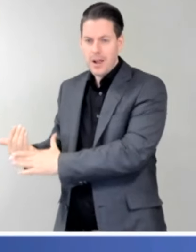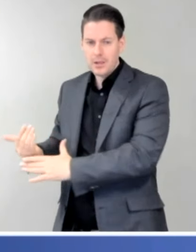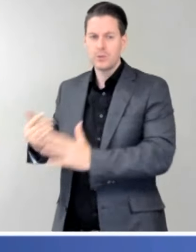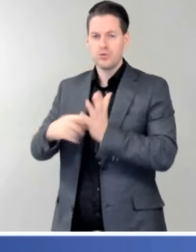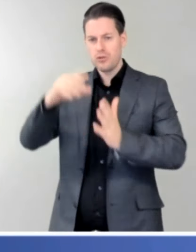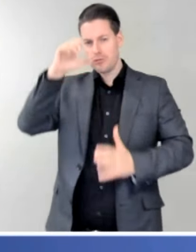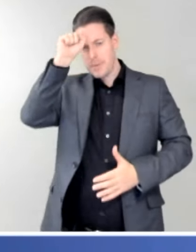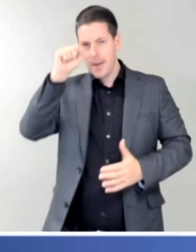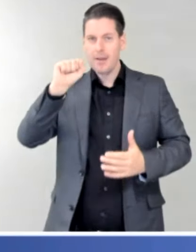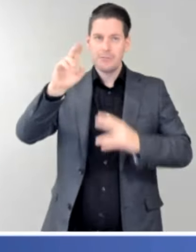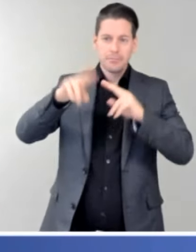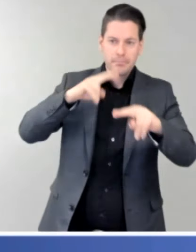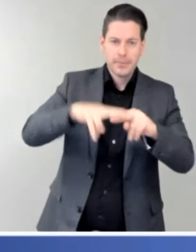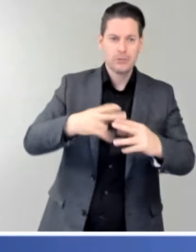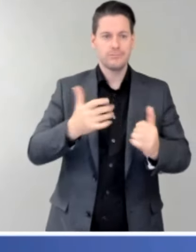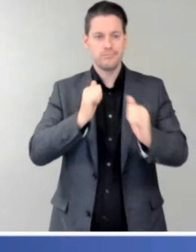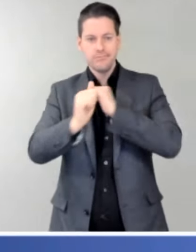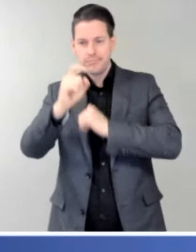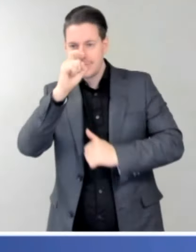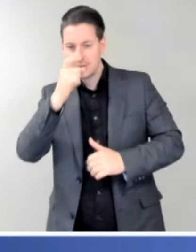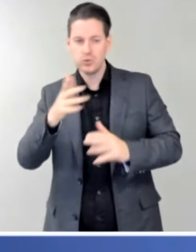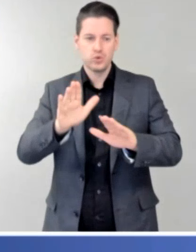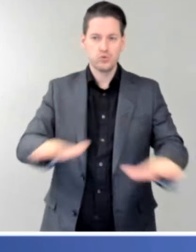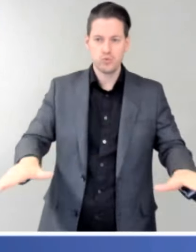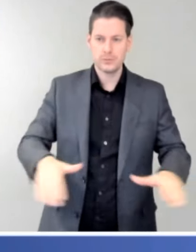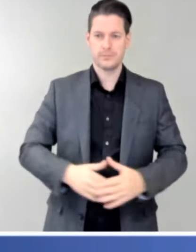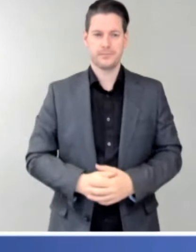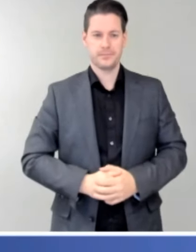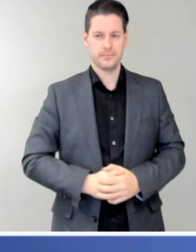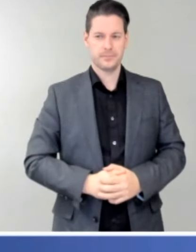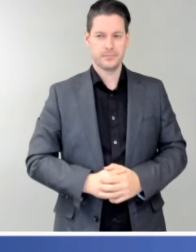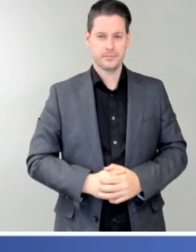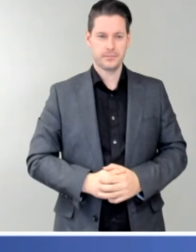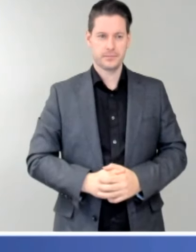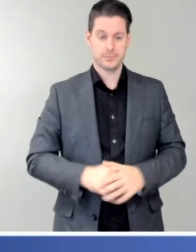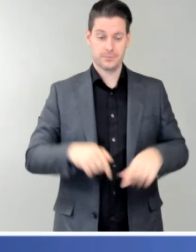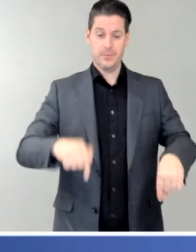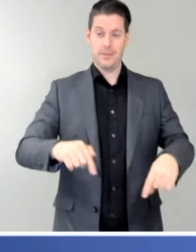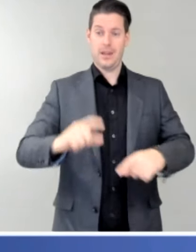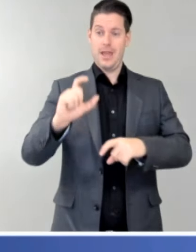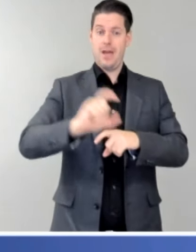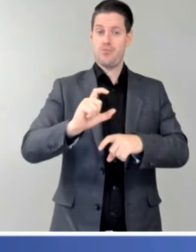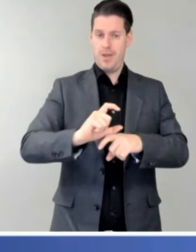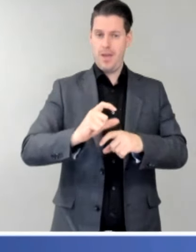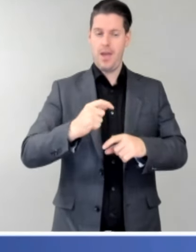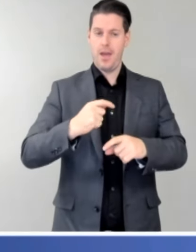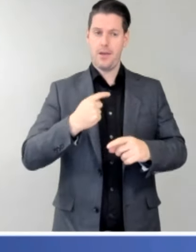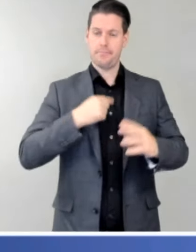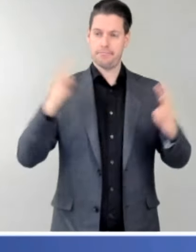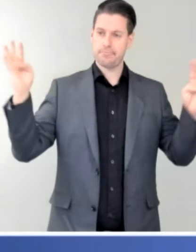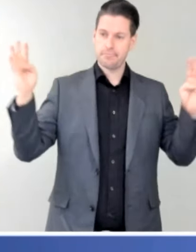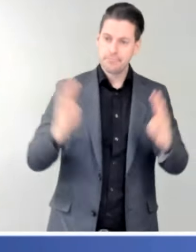parents, siblings, and children. Here in Canberra, we come together for another ceremony of